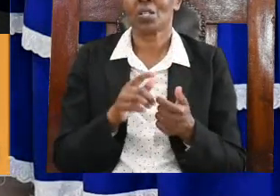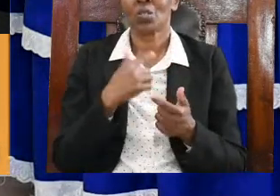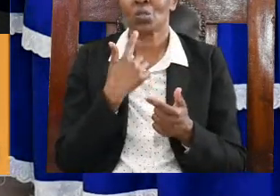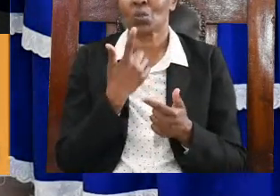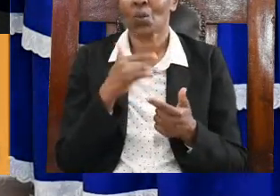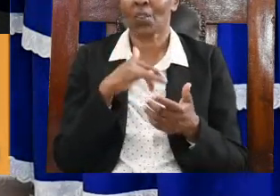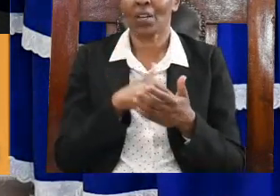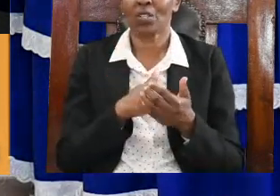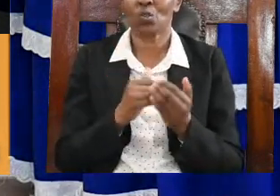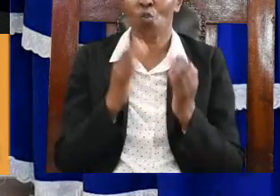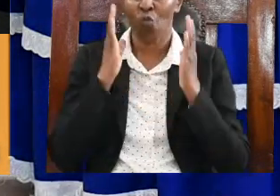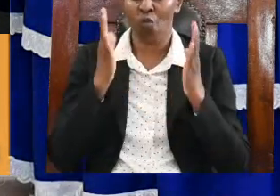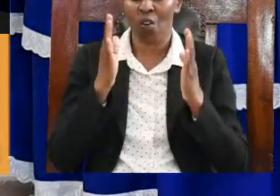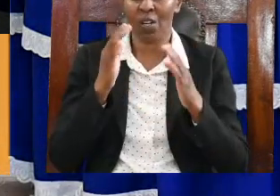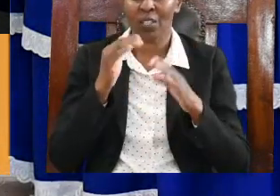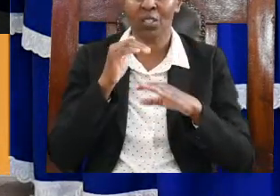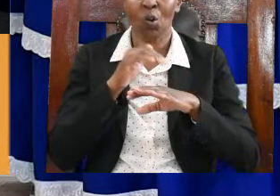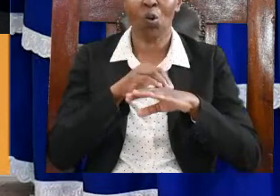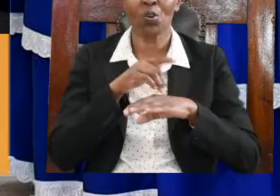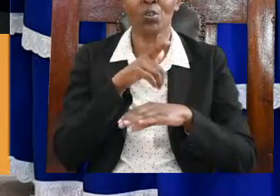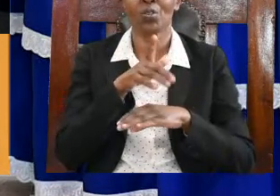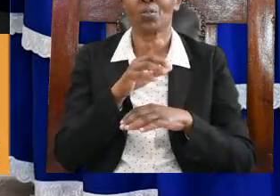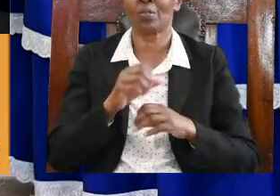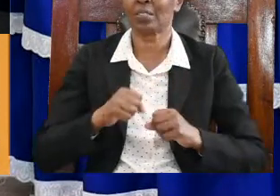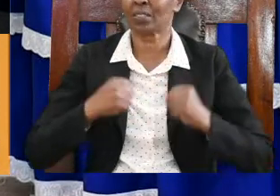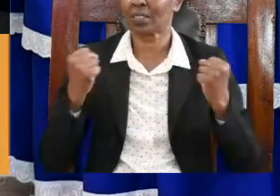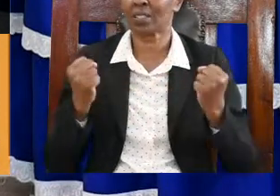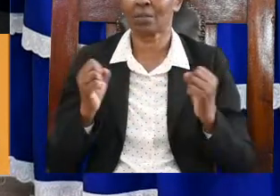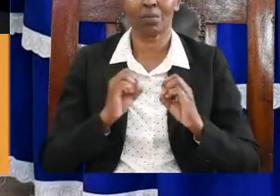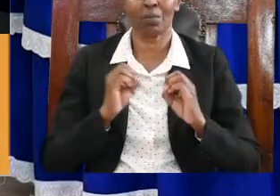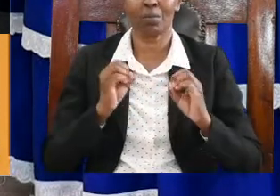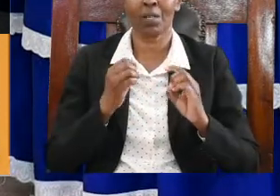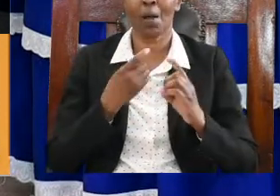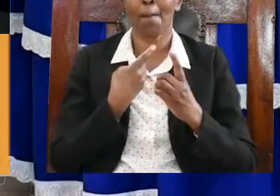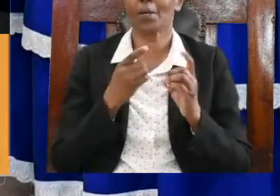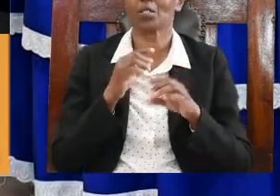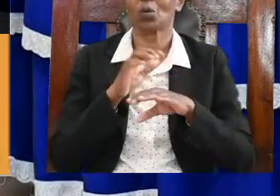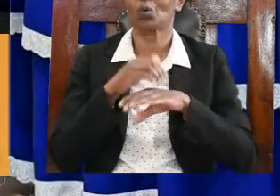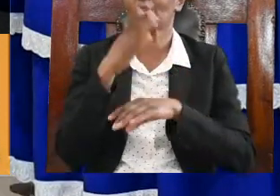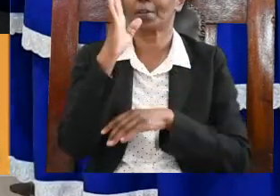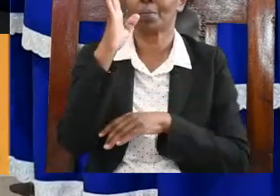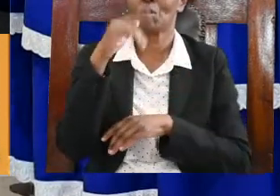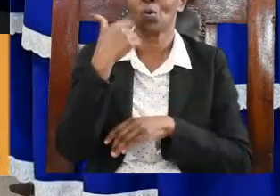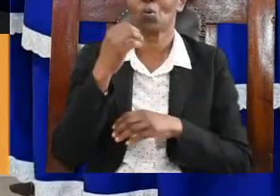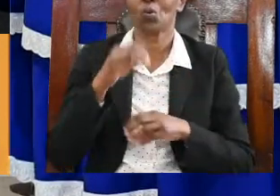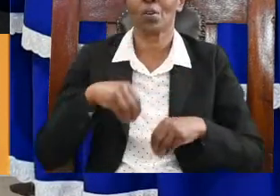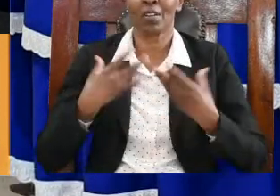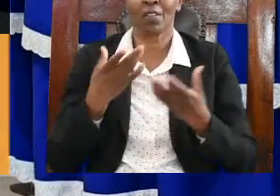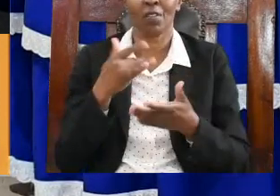not focus on your strength, but focus on him who gives you strength.